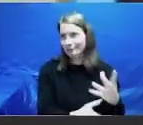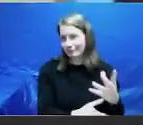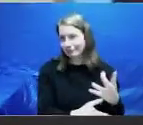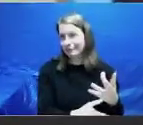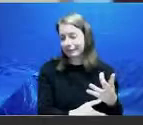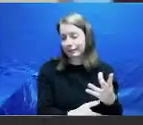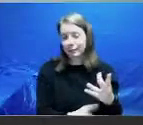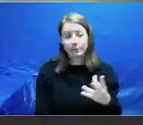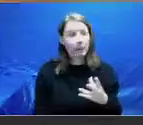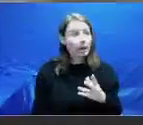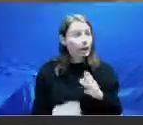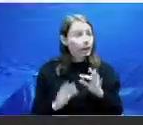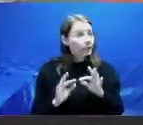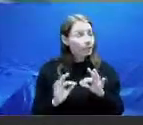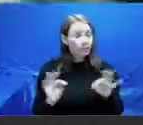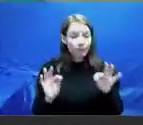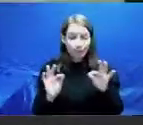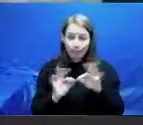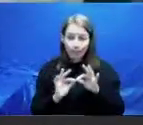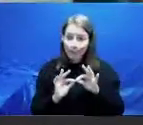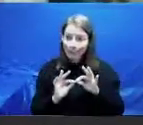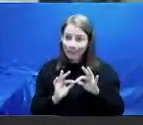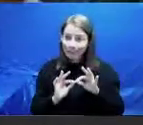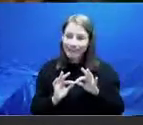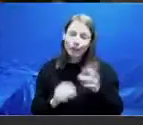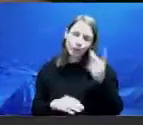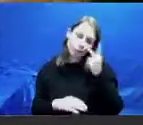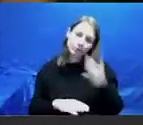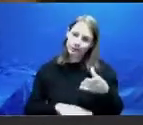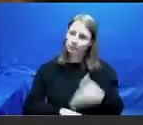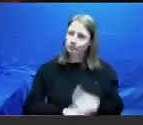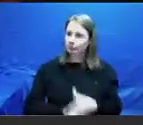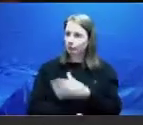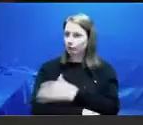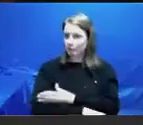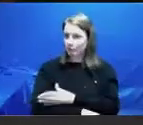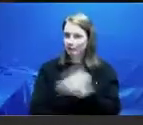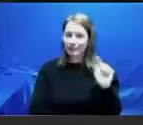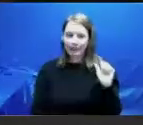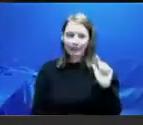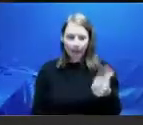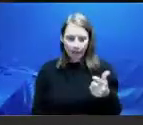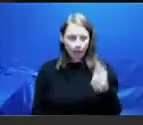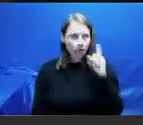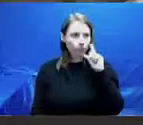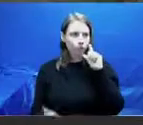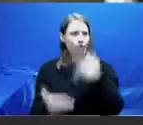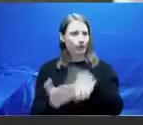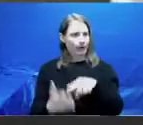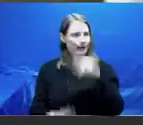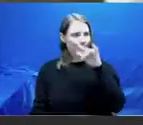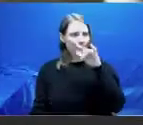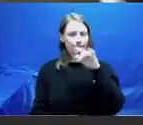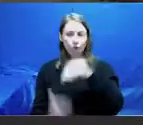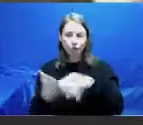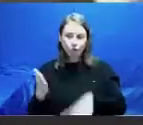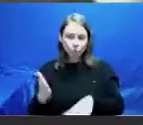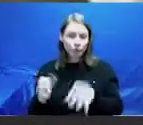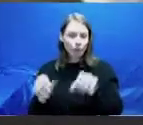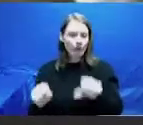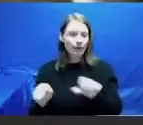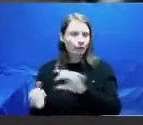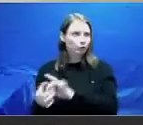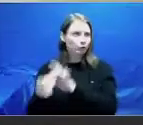when you see the writing, through all of this, they've linked their ideas. And what you can really see is, how is that